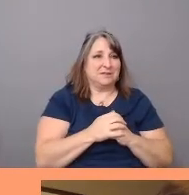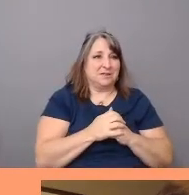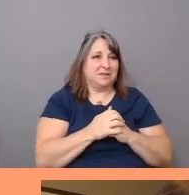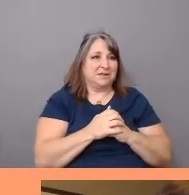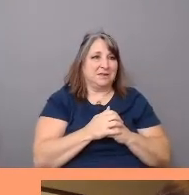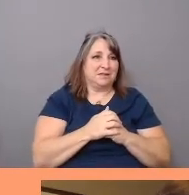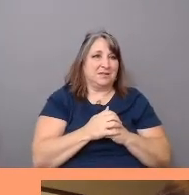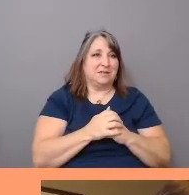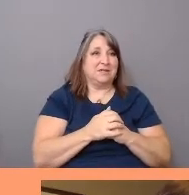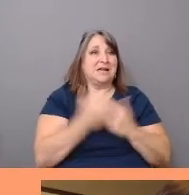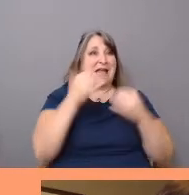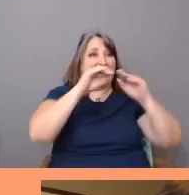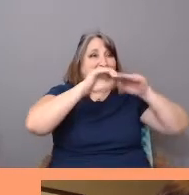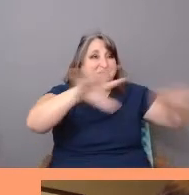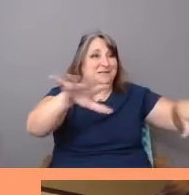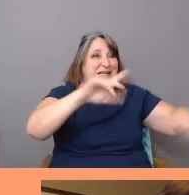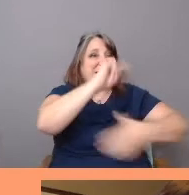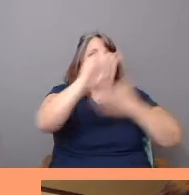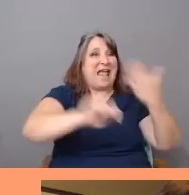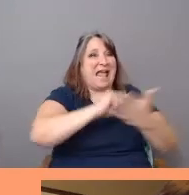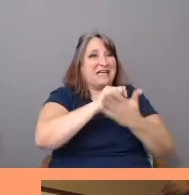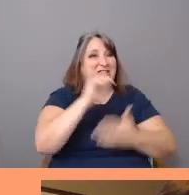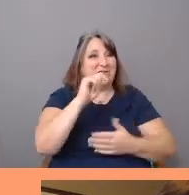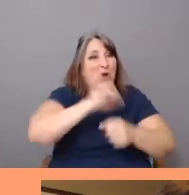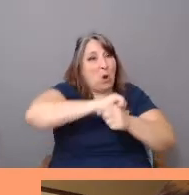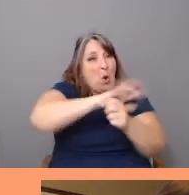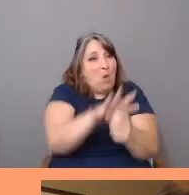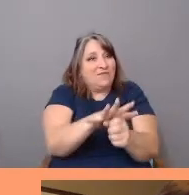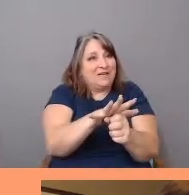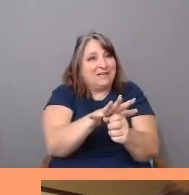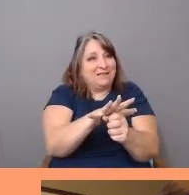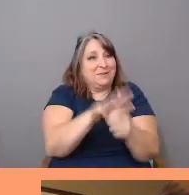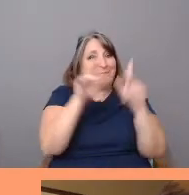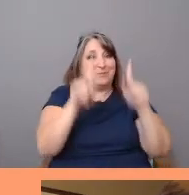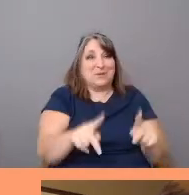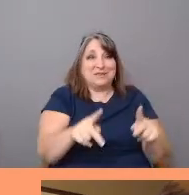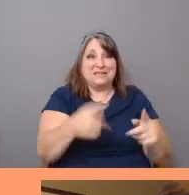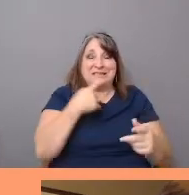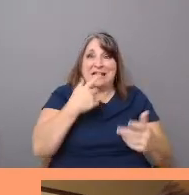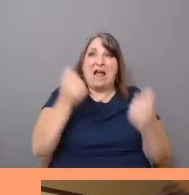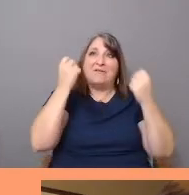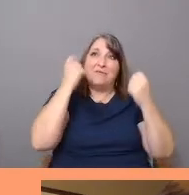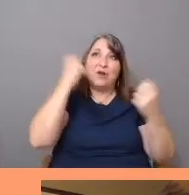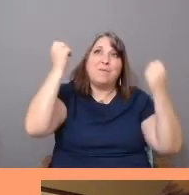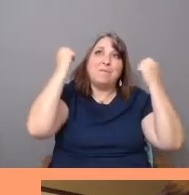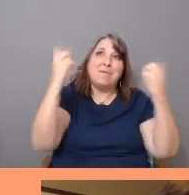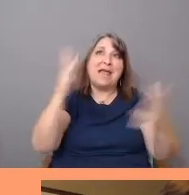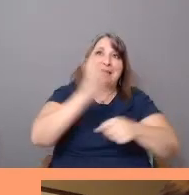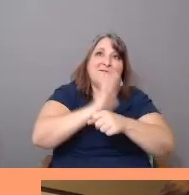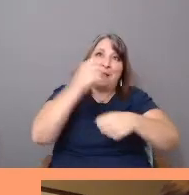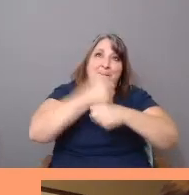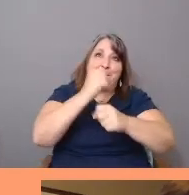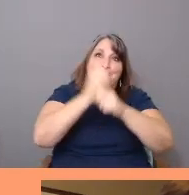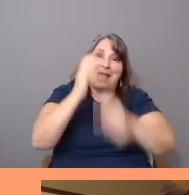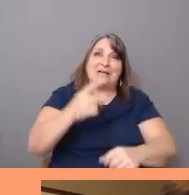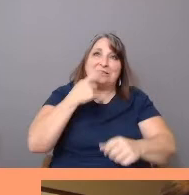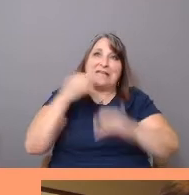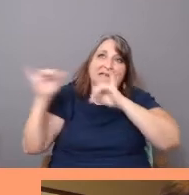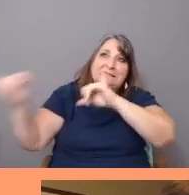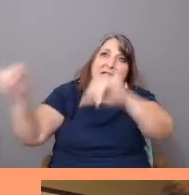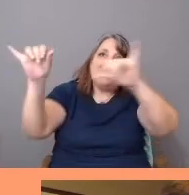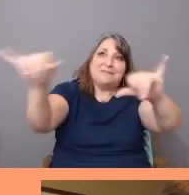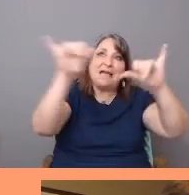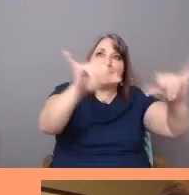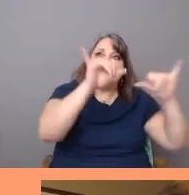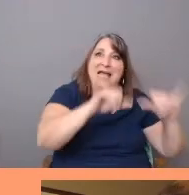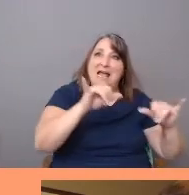regarding distribution in the age of COVID, this person is asking, I've heard many a story from filmmakers being advised by